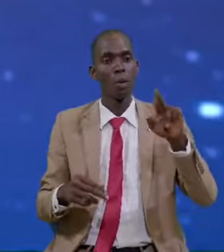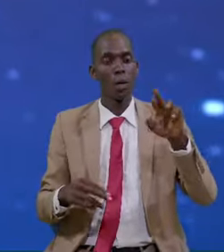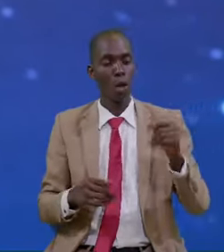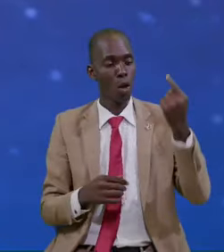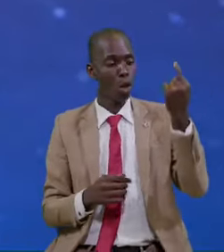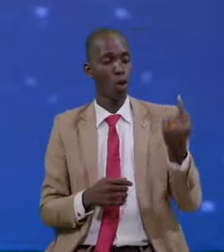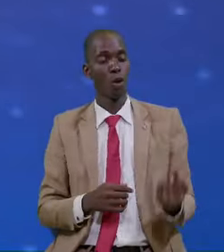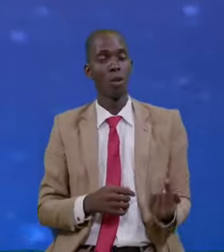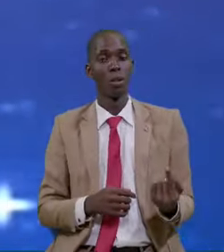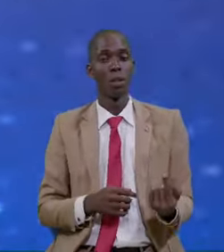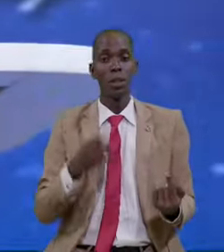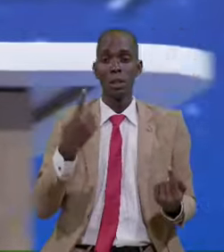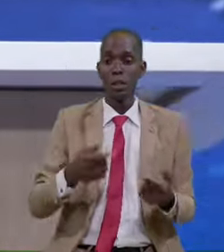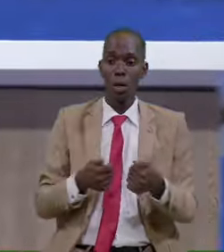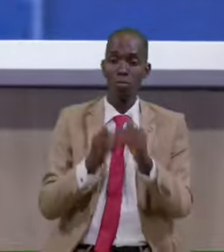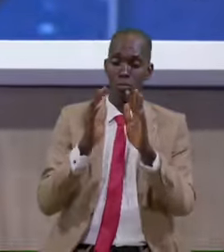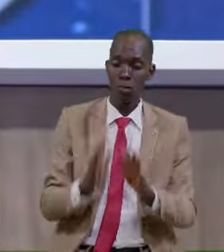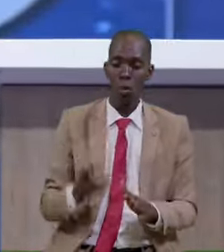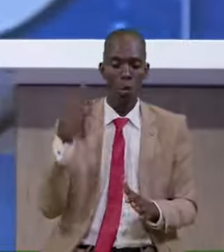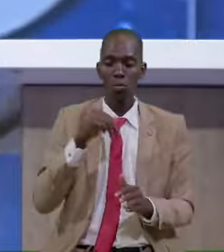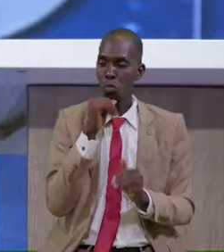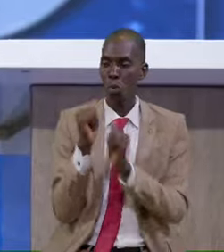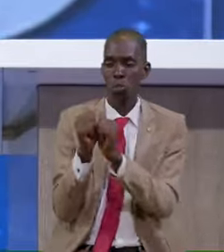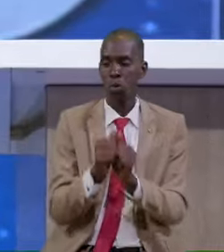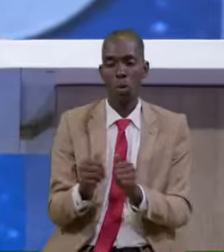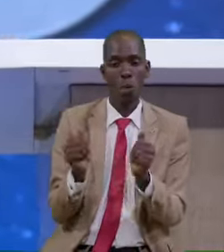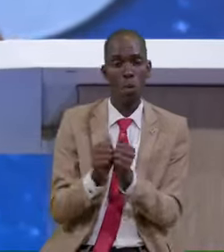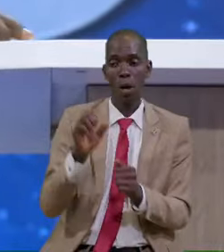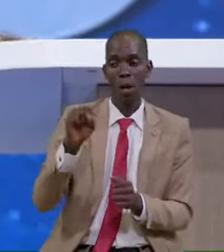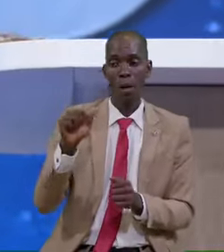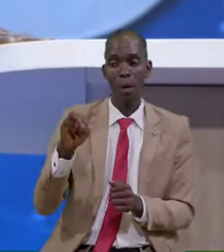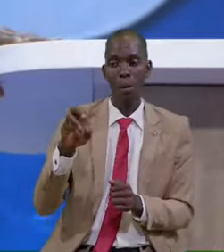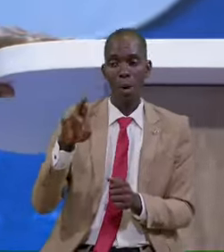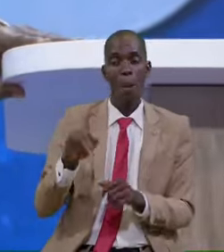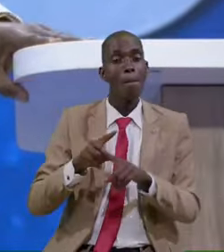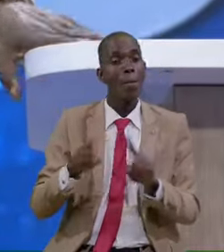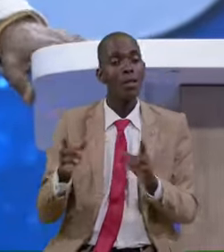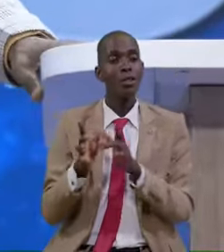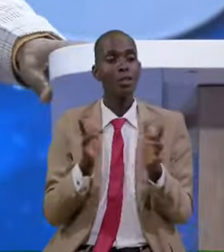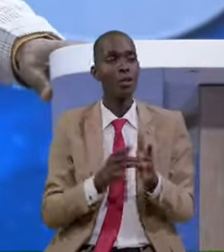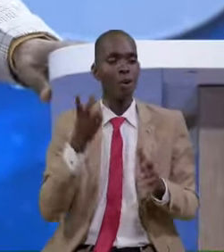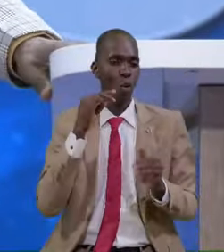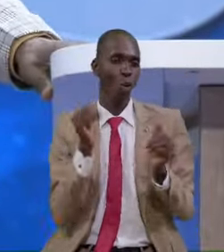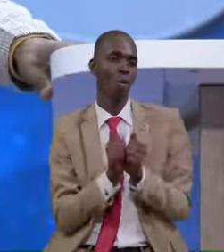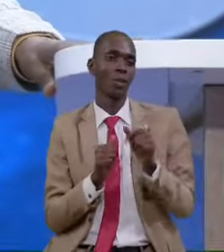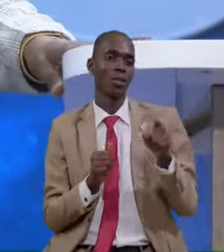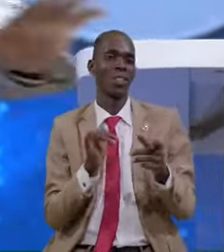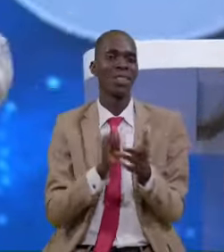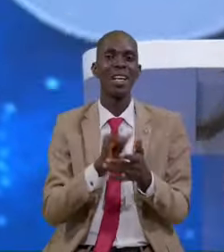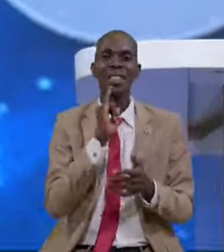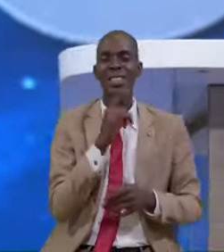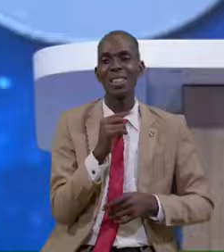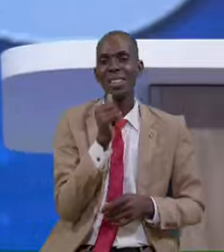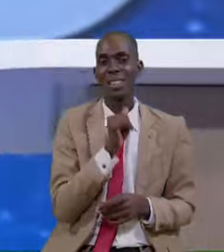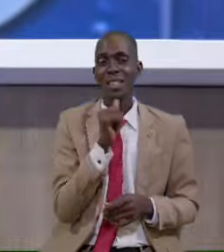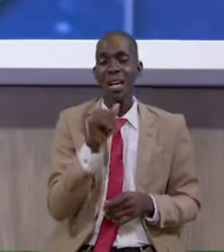The apostles were not with him, but Jesus Emmanuel was with him. That's the secret. Anywhere you go,